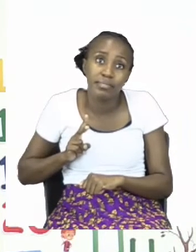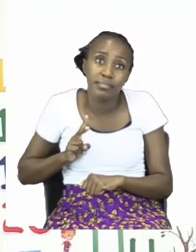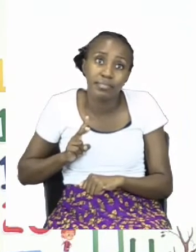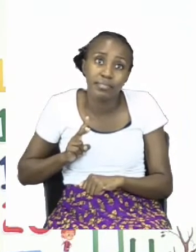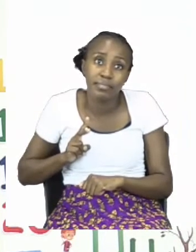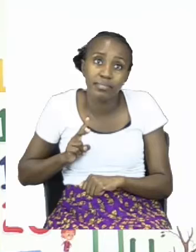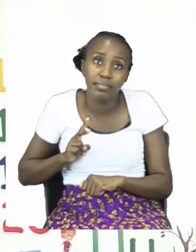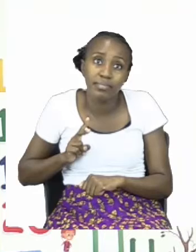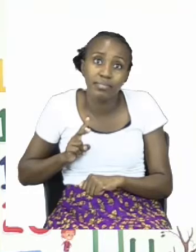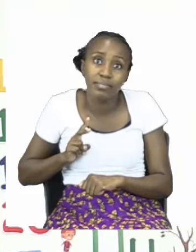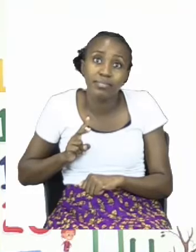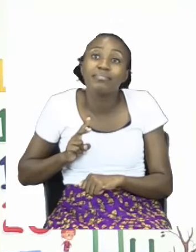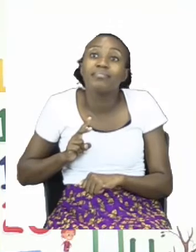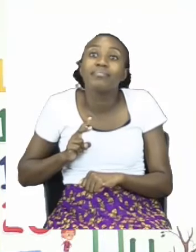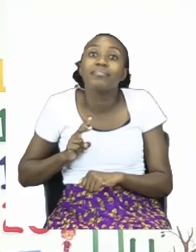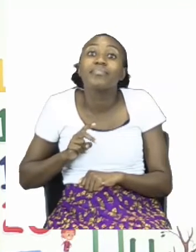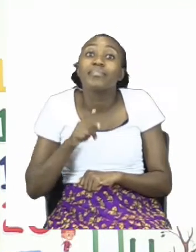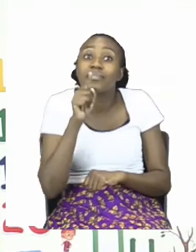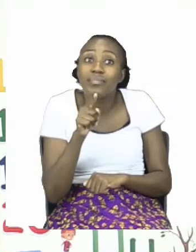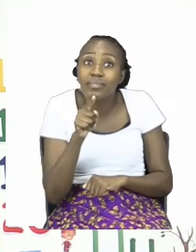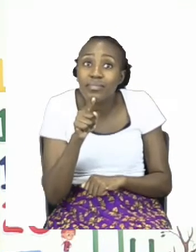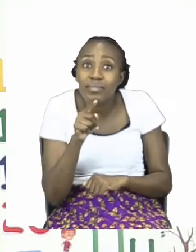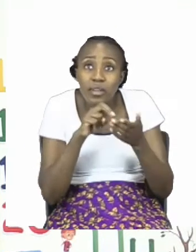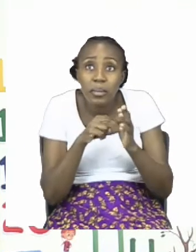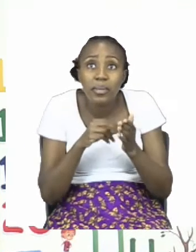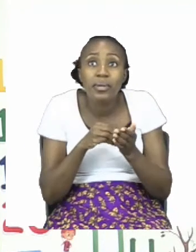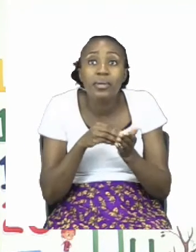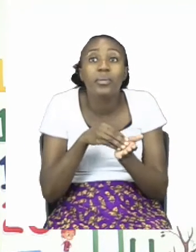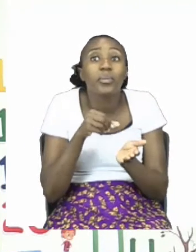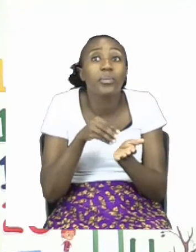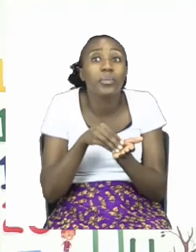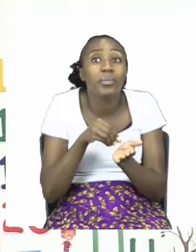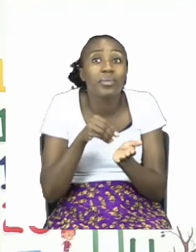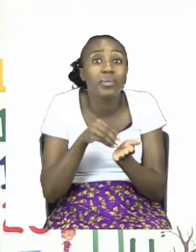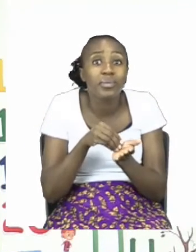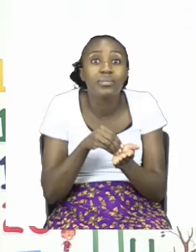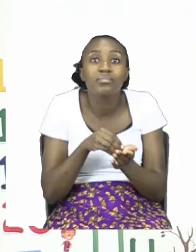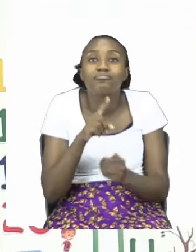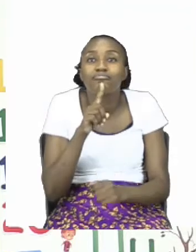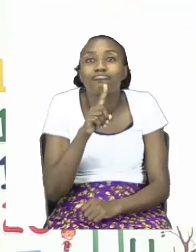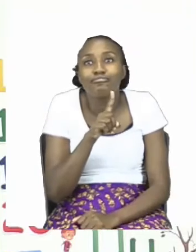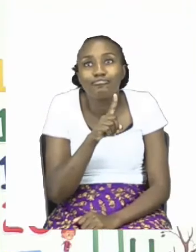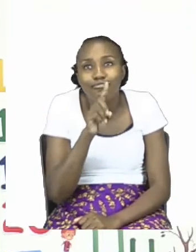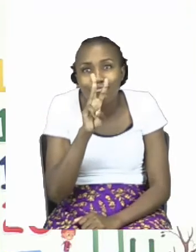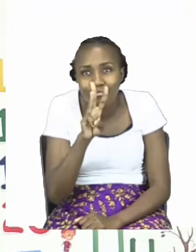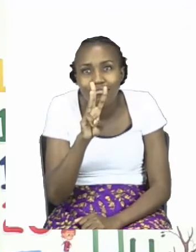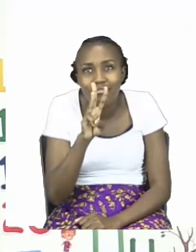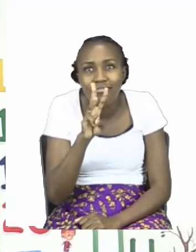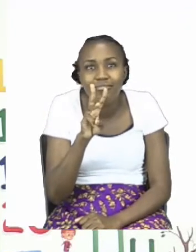12. We got to 12. So that means we had to count backwards 3